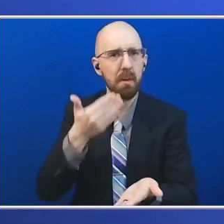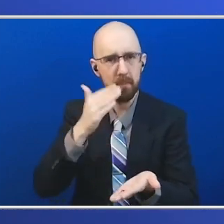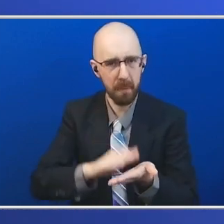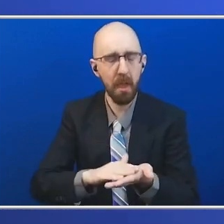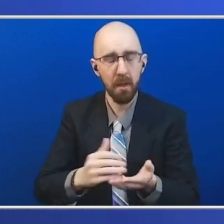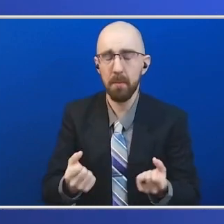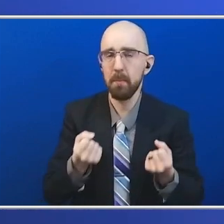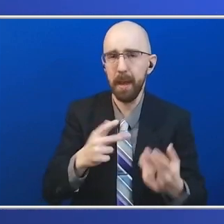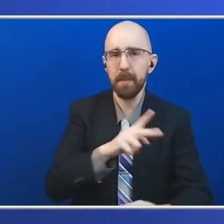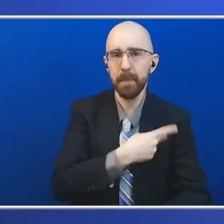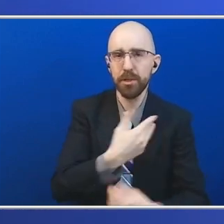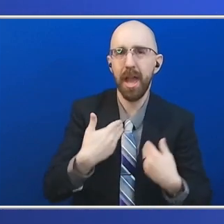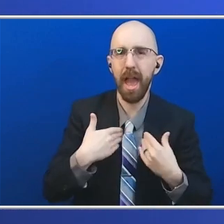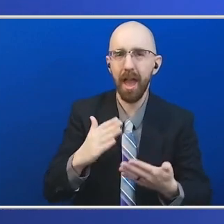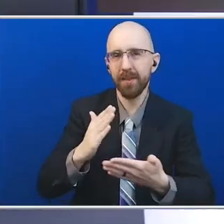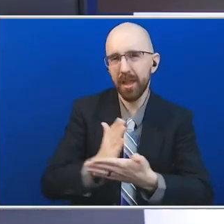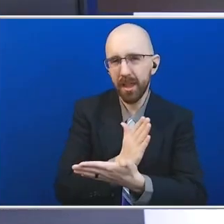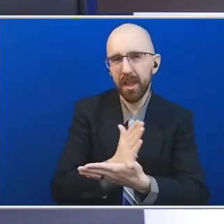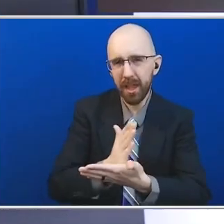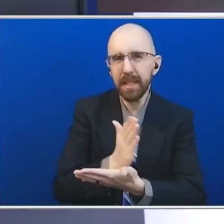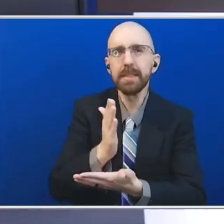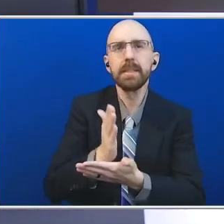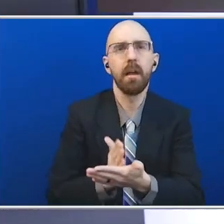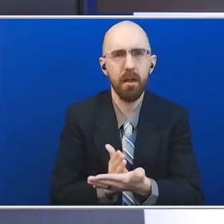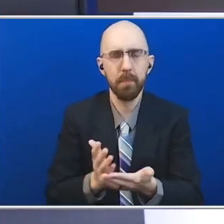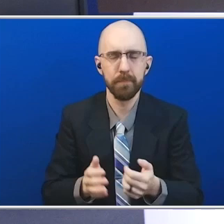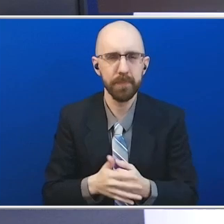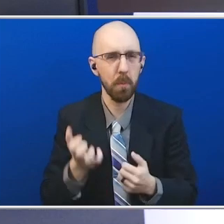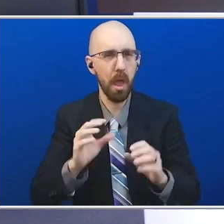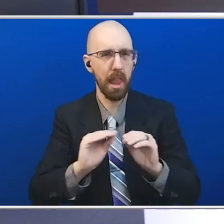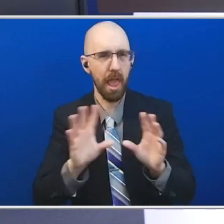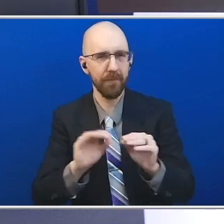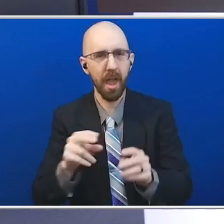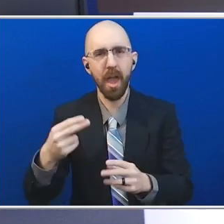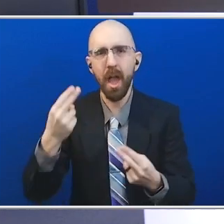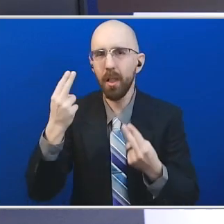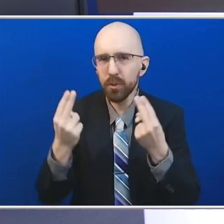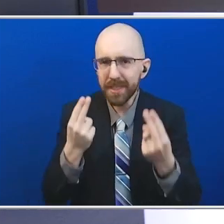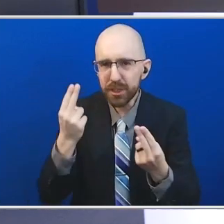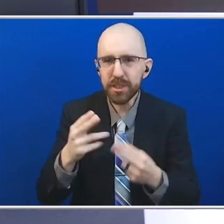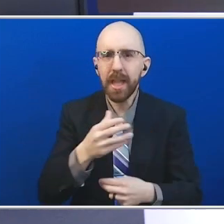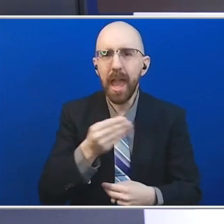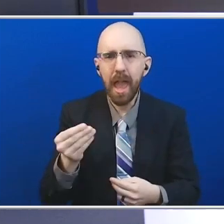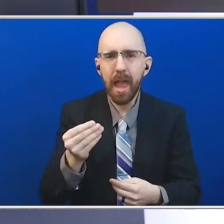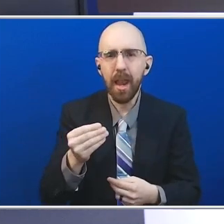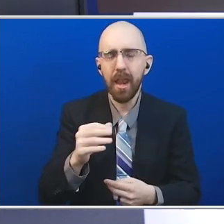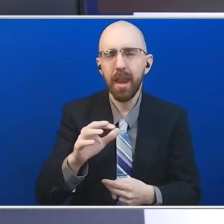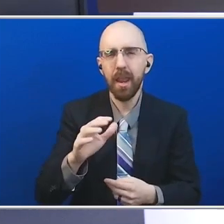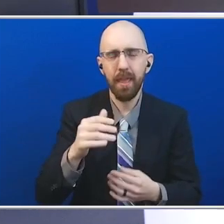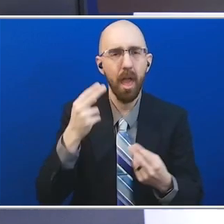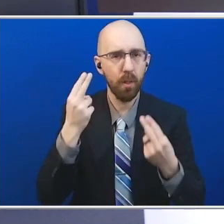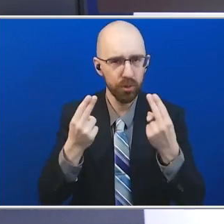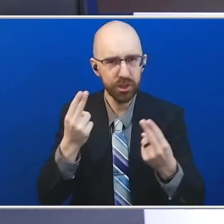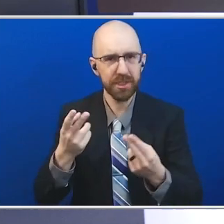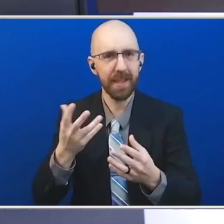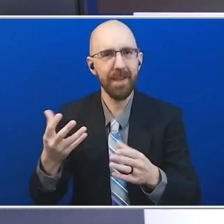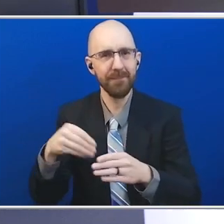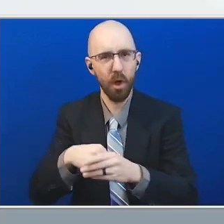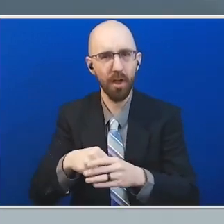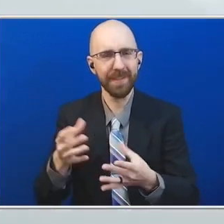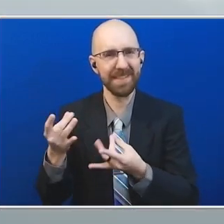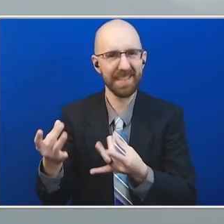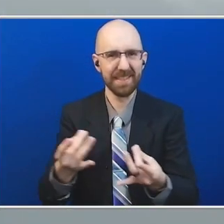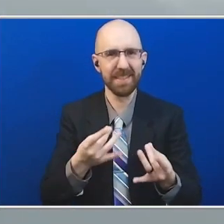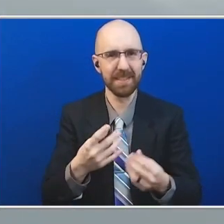some degree of these. So let's clarify for just a moment. Now, hallucinations are things that involve the five senses: seeing,